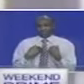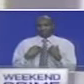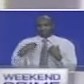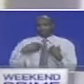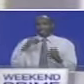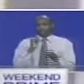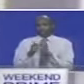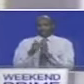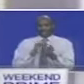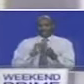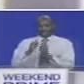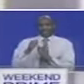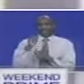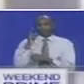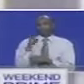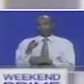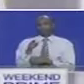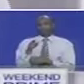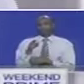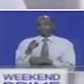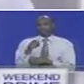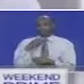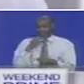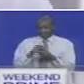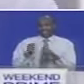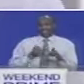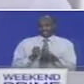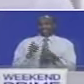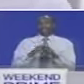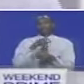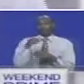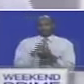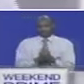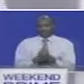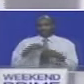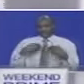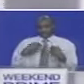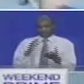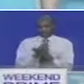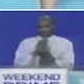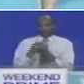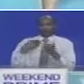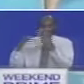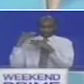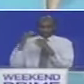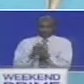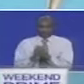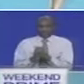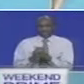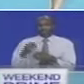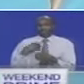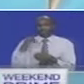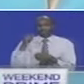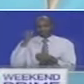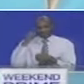compete for as brothers and sisters who have a shared heritage. It was flagged off by